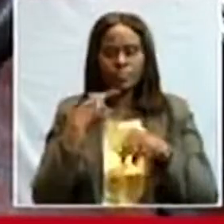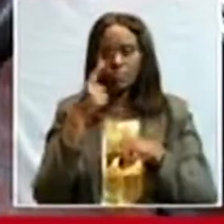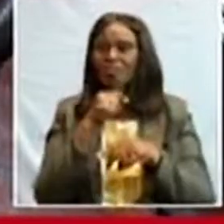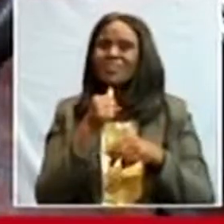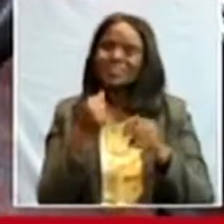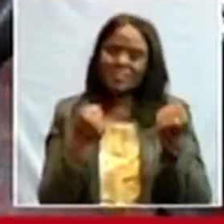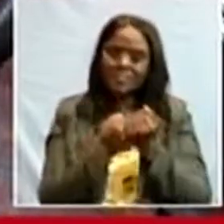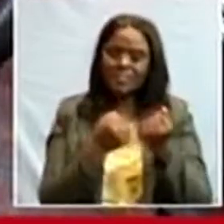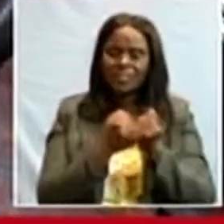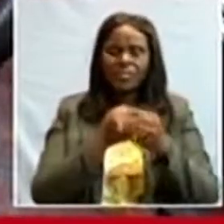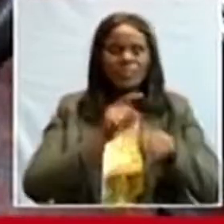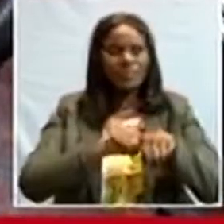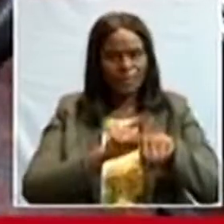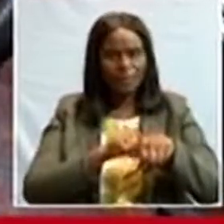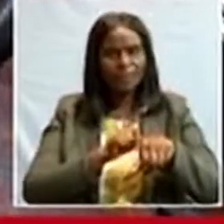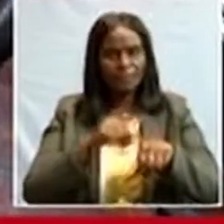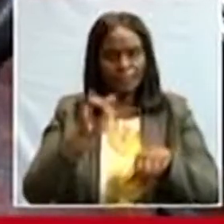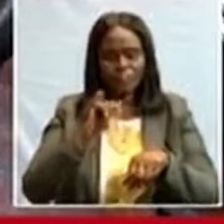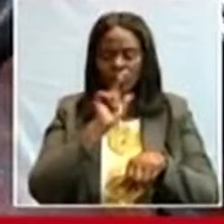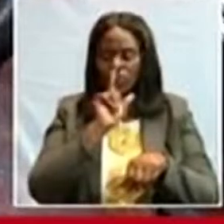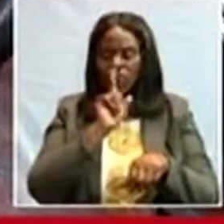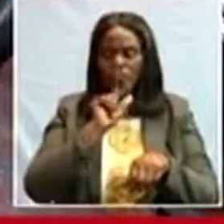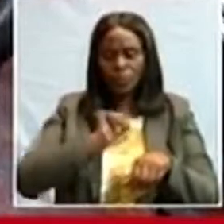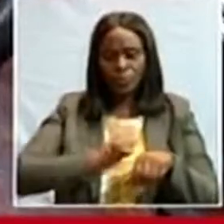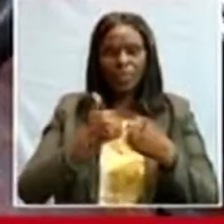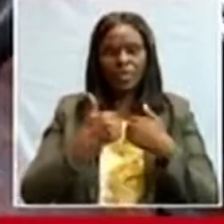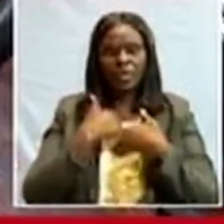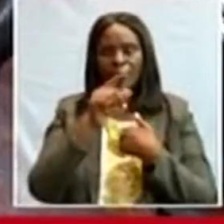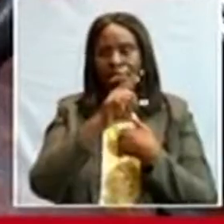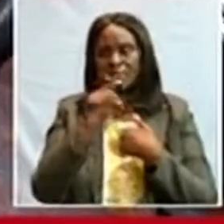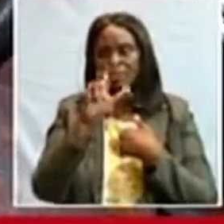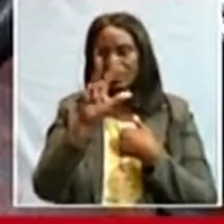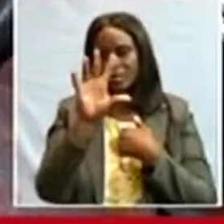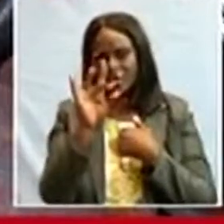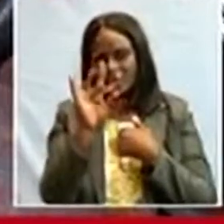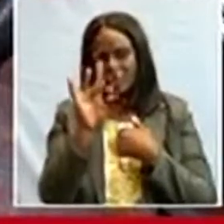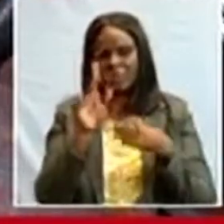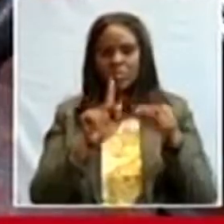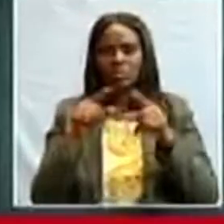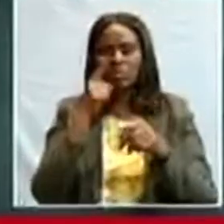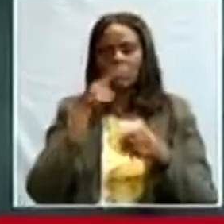period. We have 138 beneficiaries,